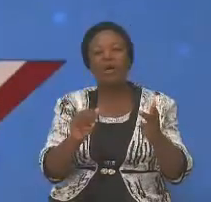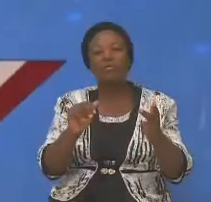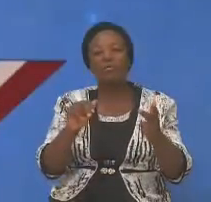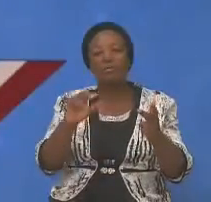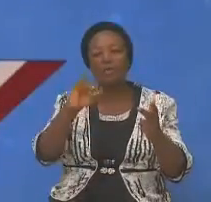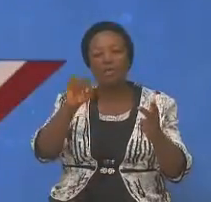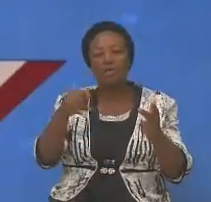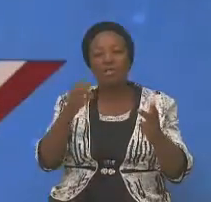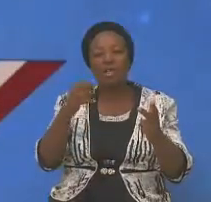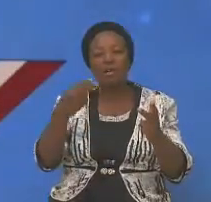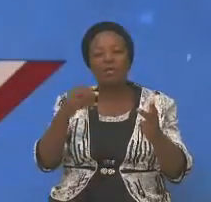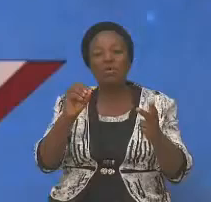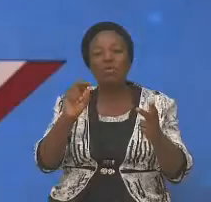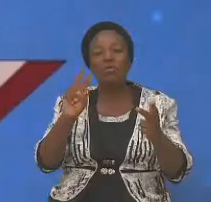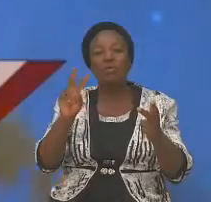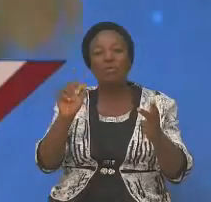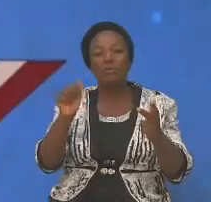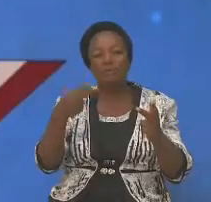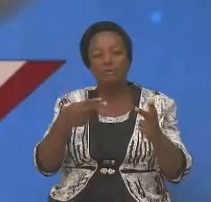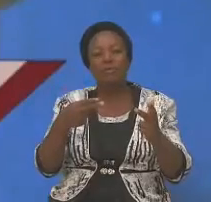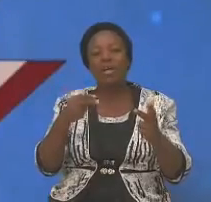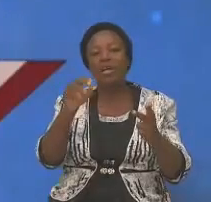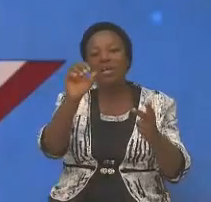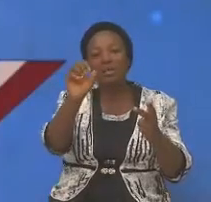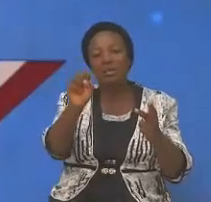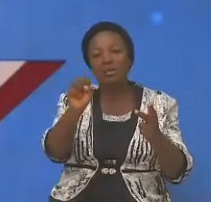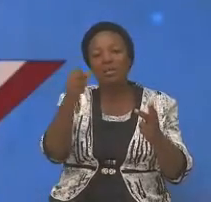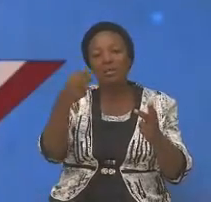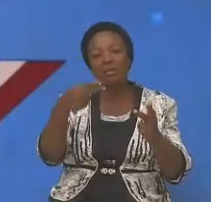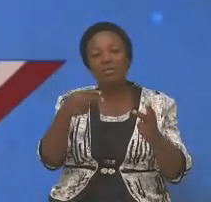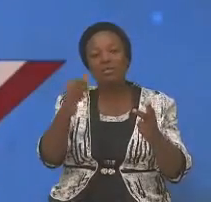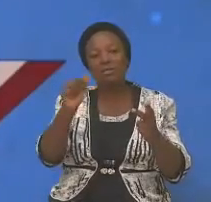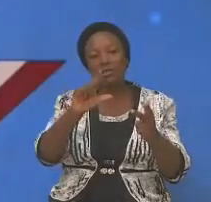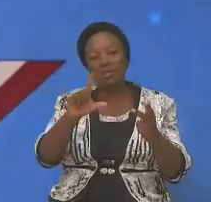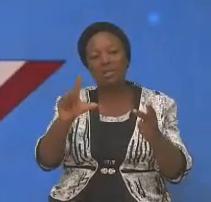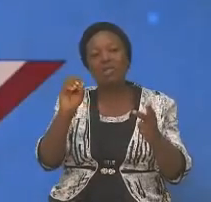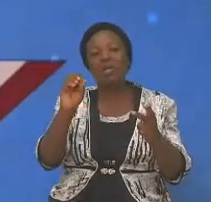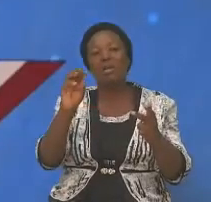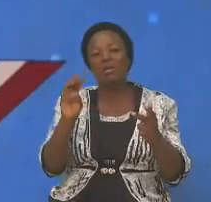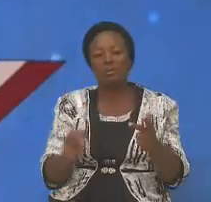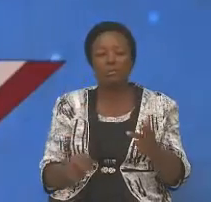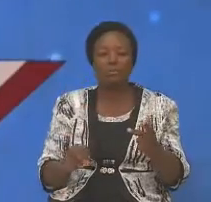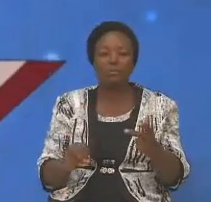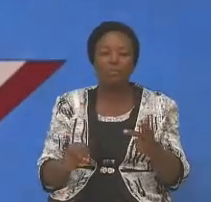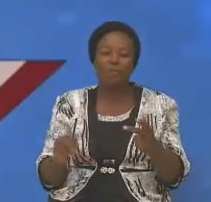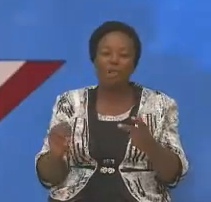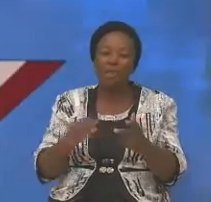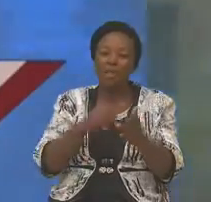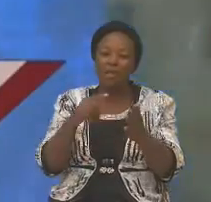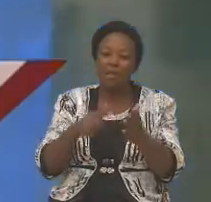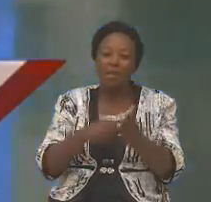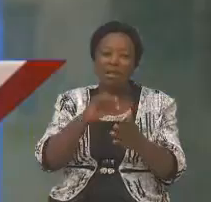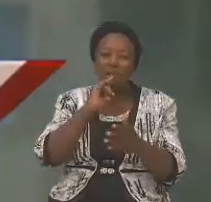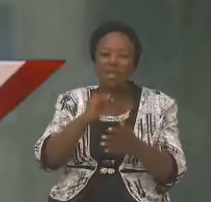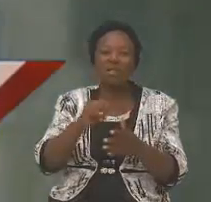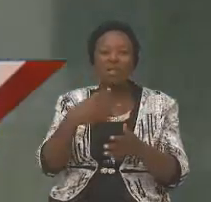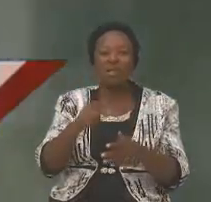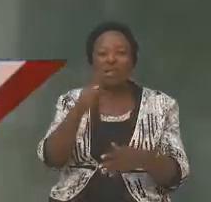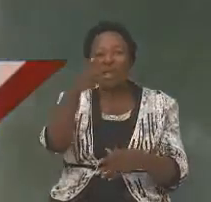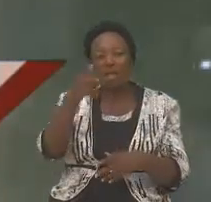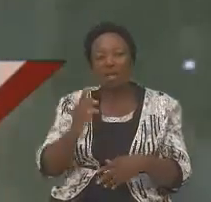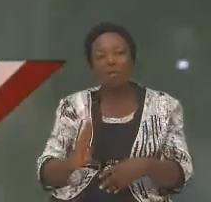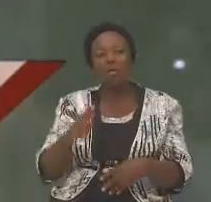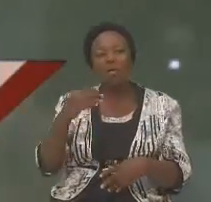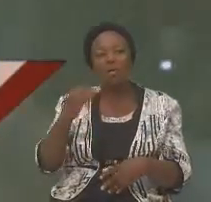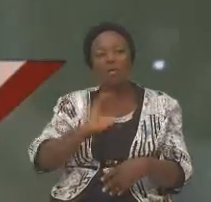through Jehovah Shalom. Our peace through Jehovah Shalom. Actually, the Midianites were